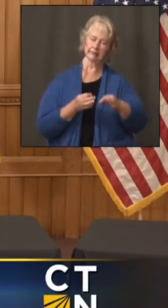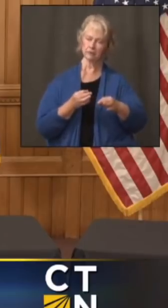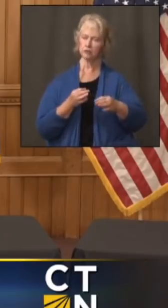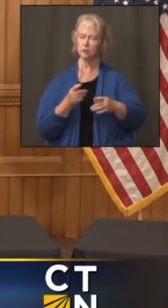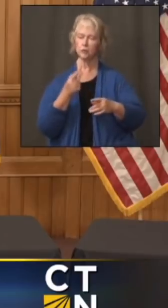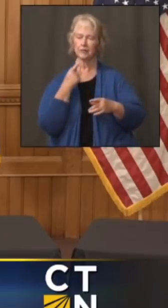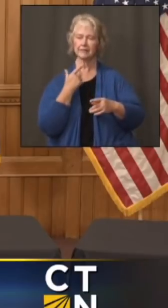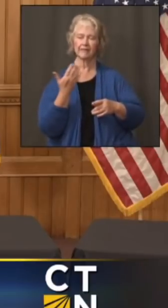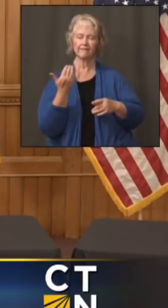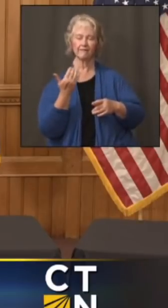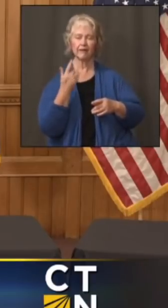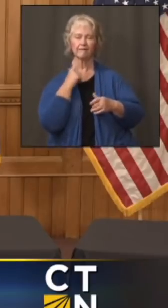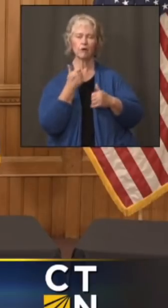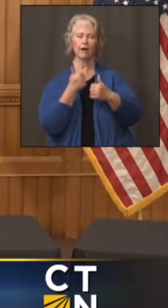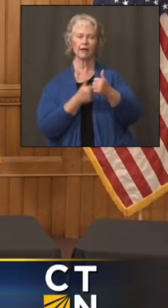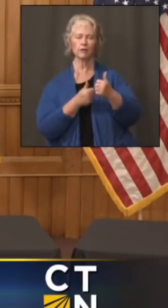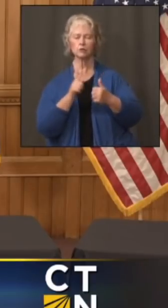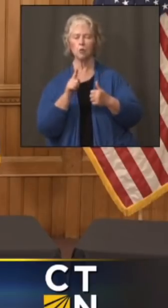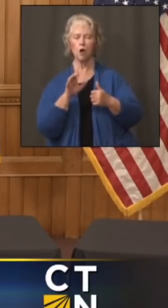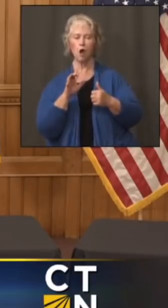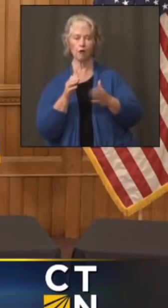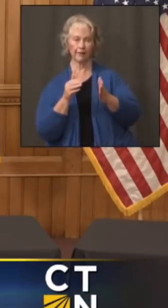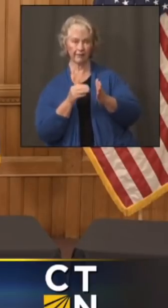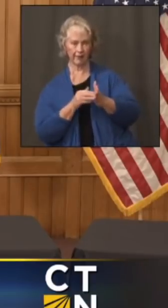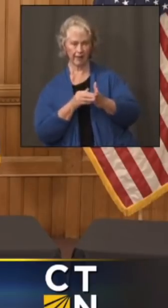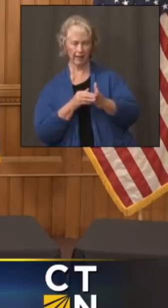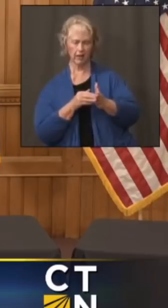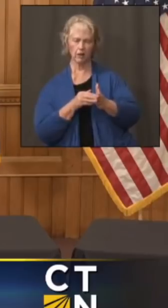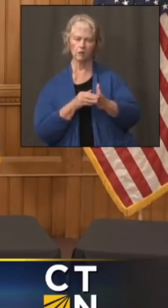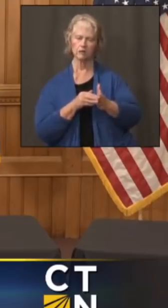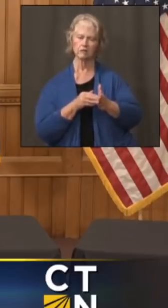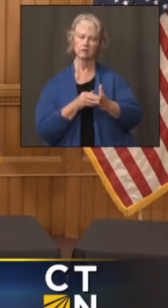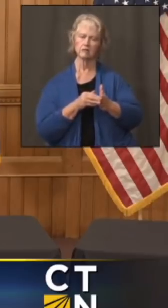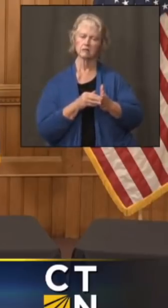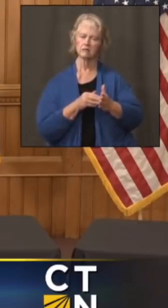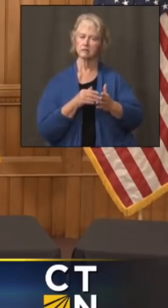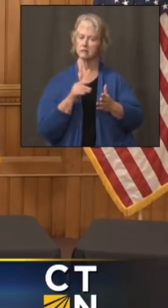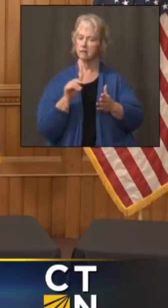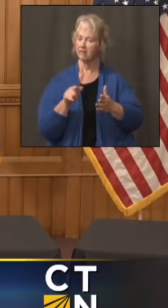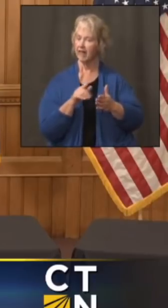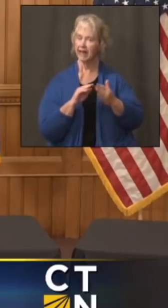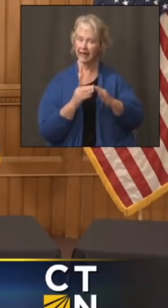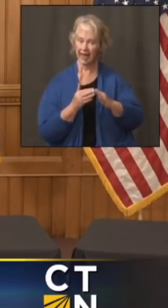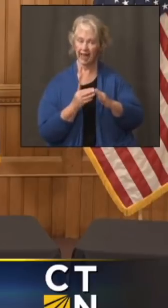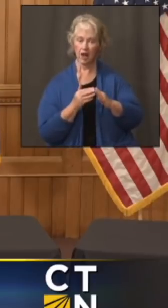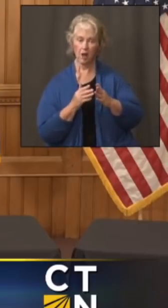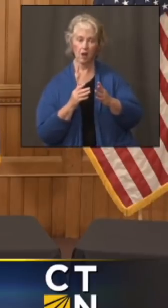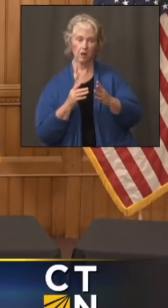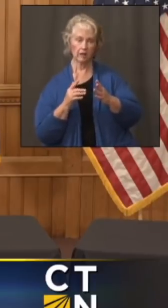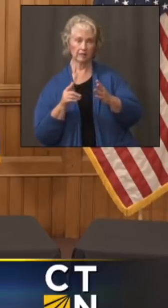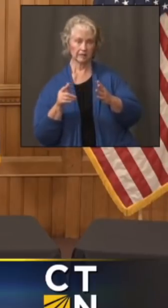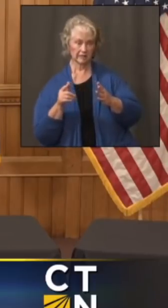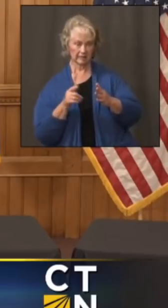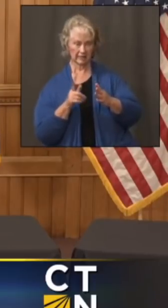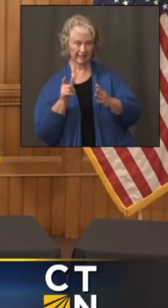per 100,000. Now then, will towns and cities who meet that threshold then have to apply to some